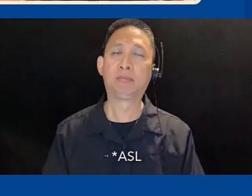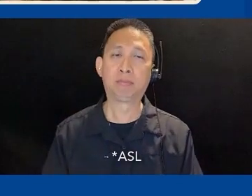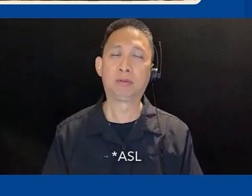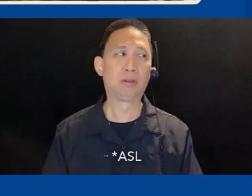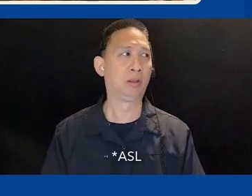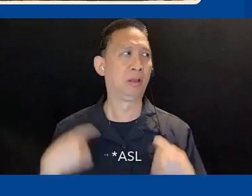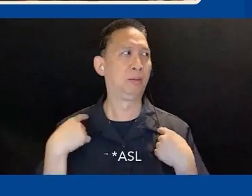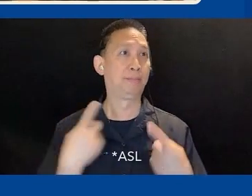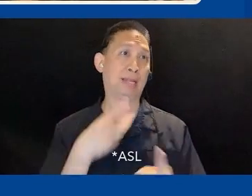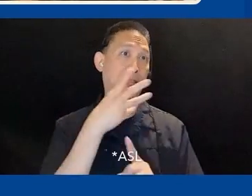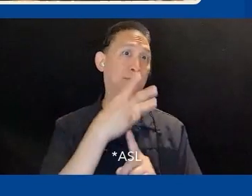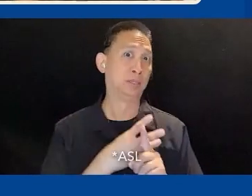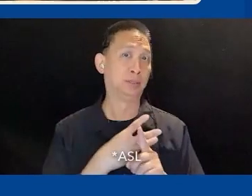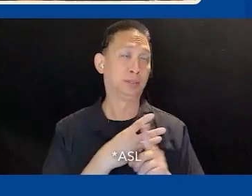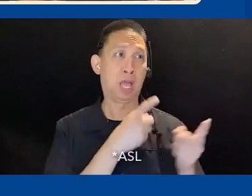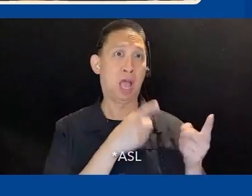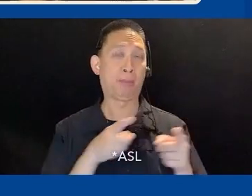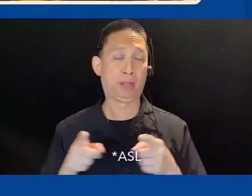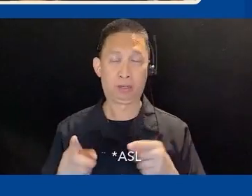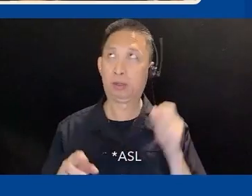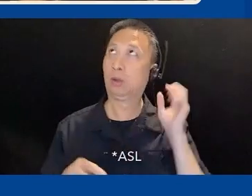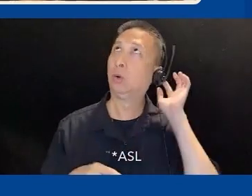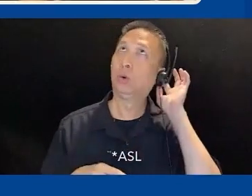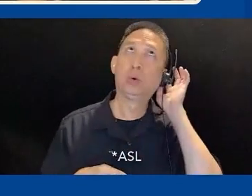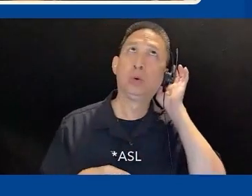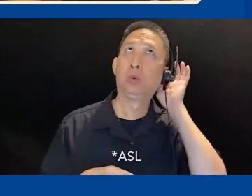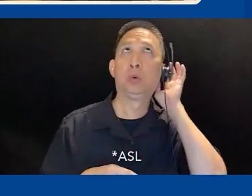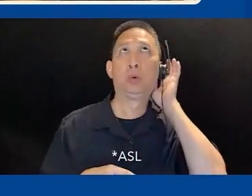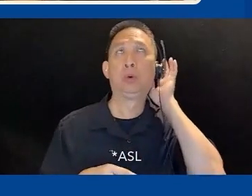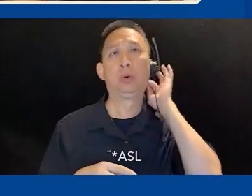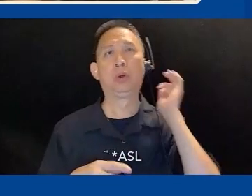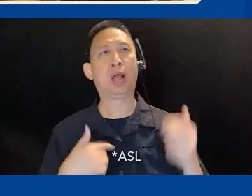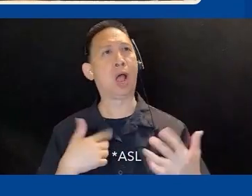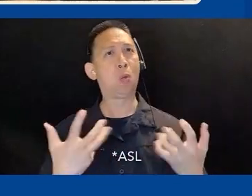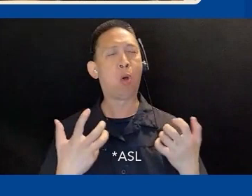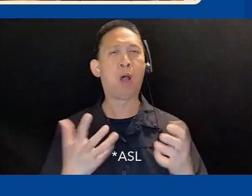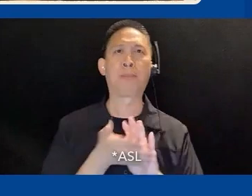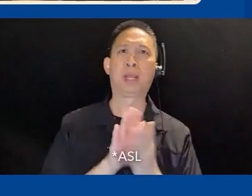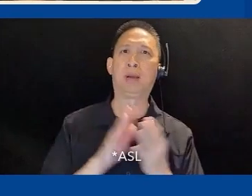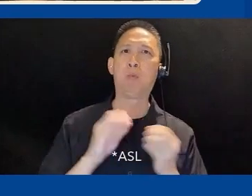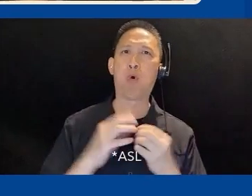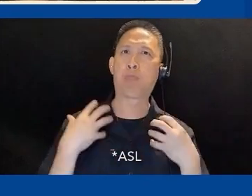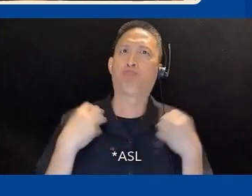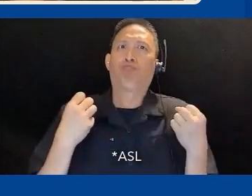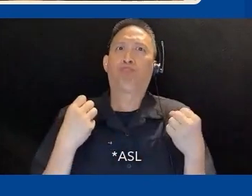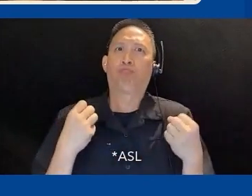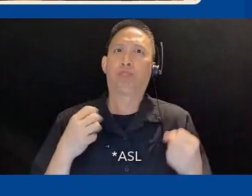just trying to be bolder. I think, you know,